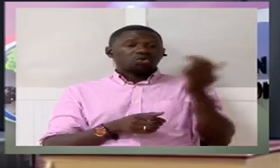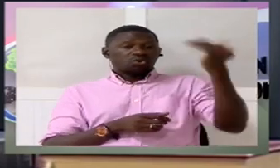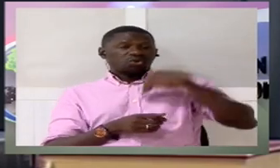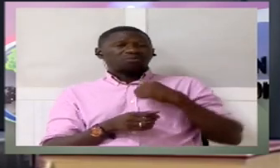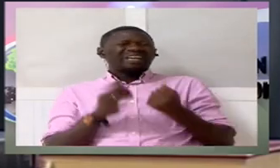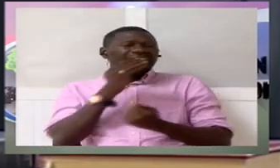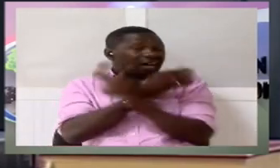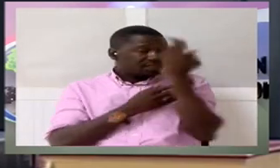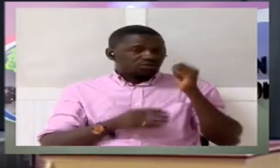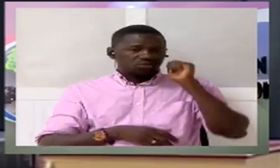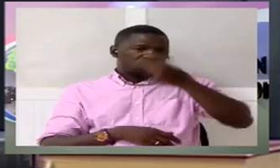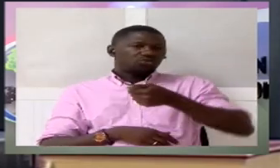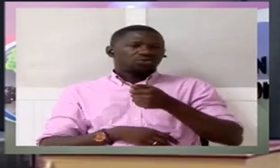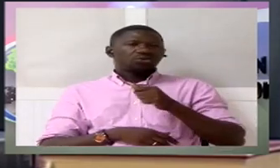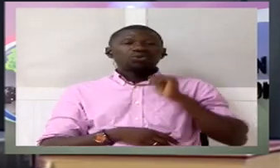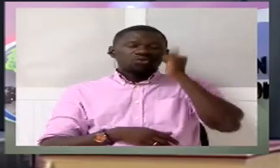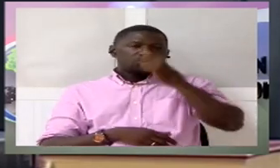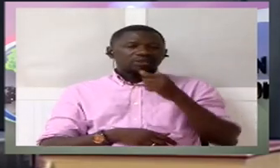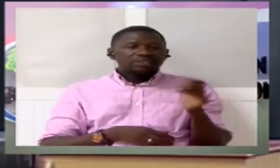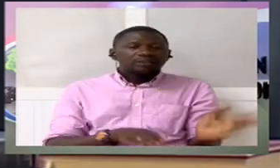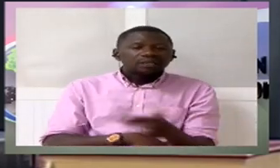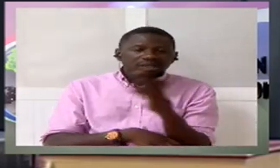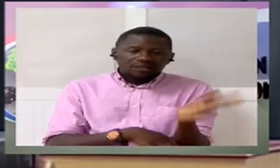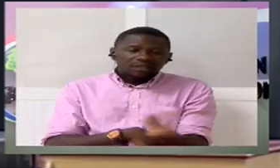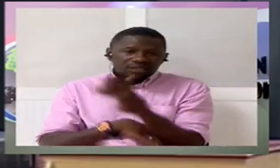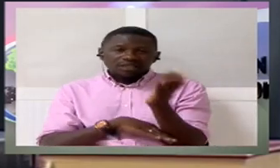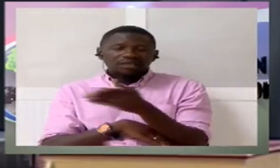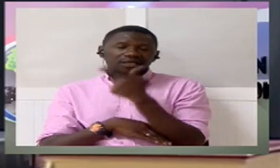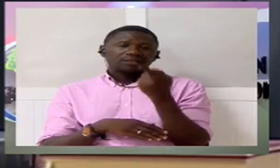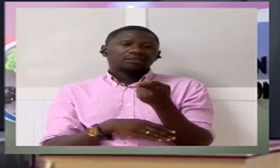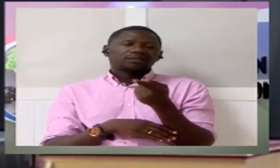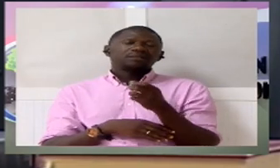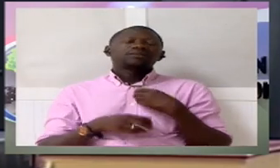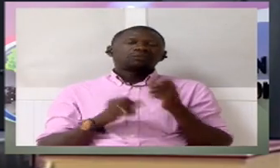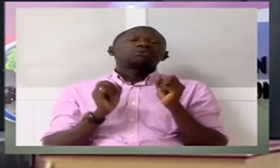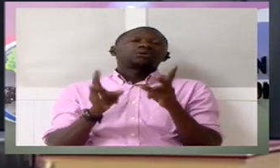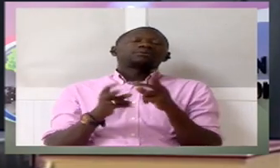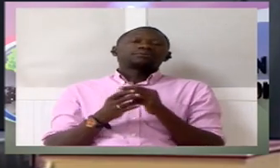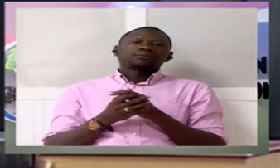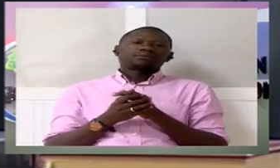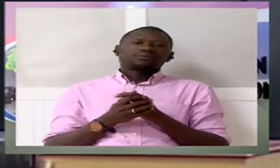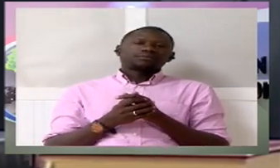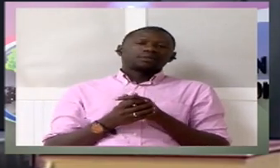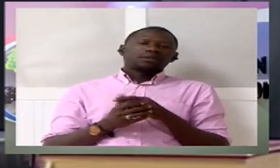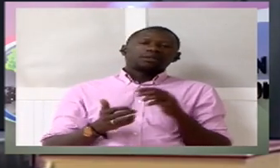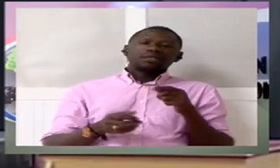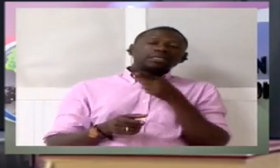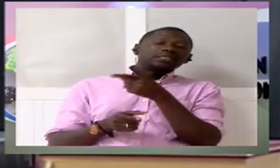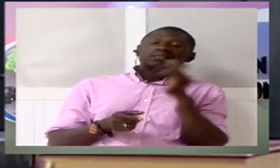tomorrow. Tomorrow is a set settle. Okay. I said to him, okay.